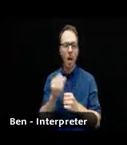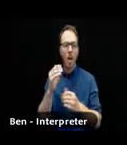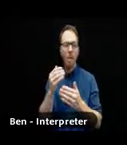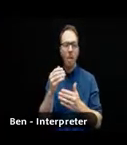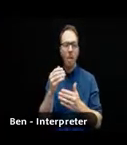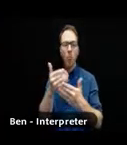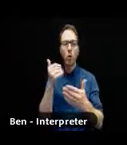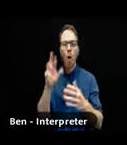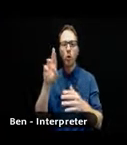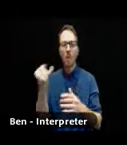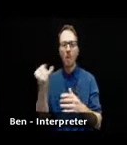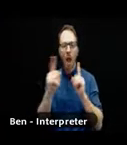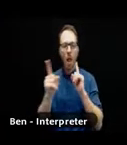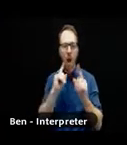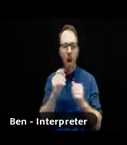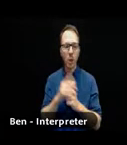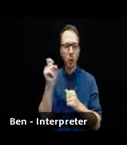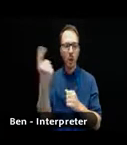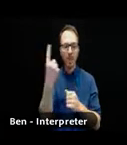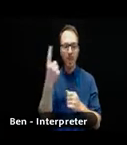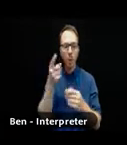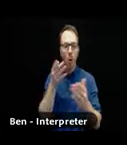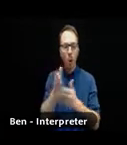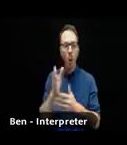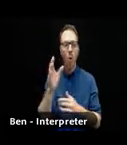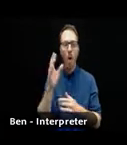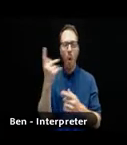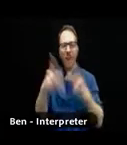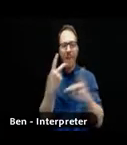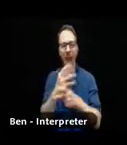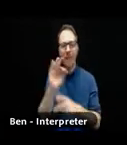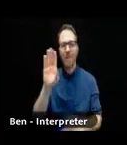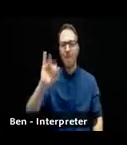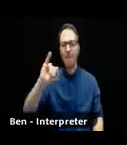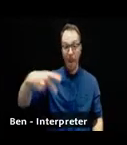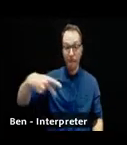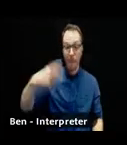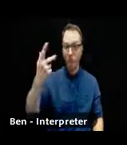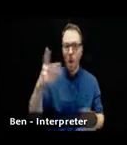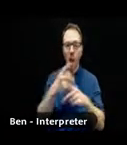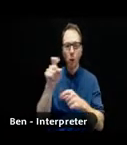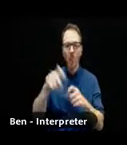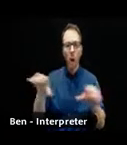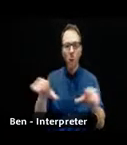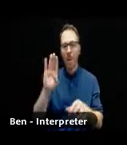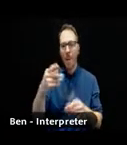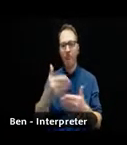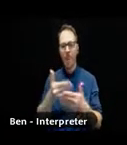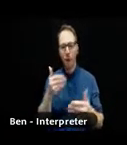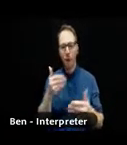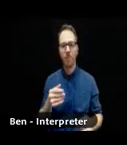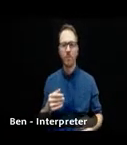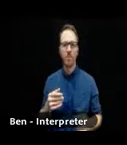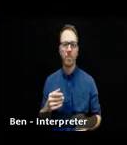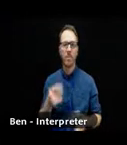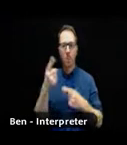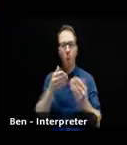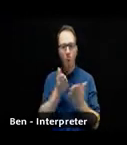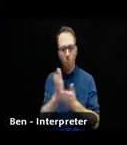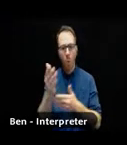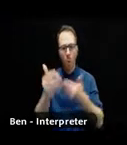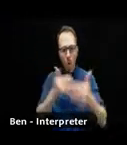dialogues. Should somebody go through a BIP? If so, what kind of BIP should they do before going through the process?